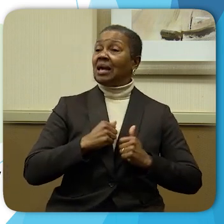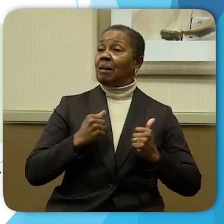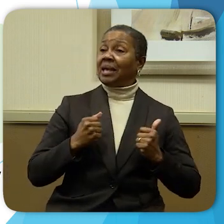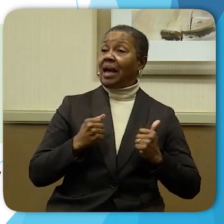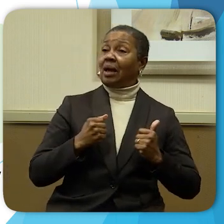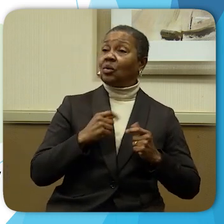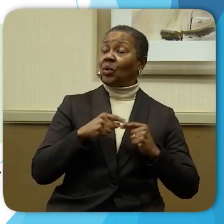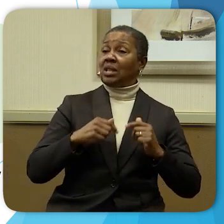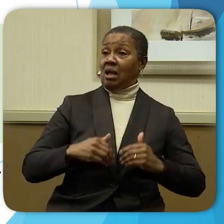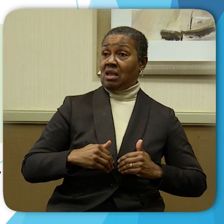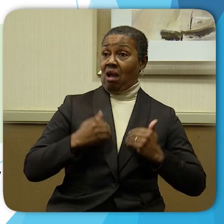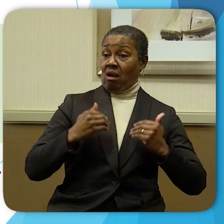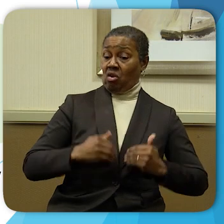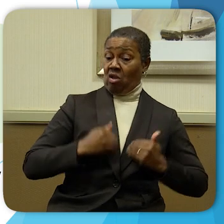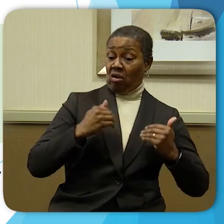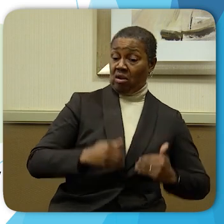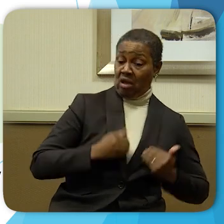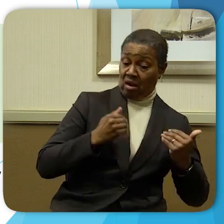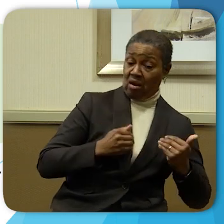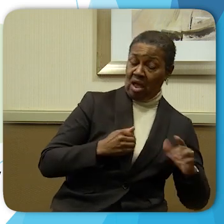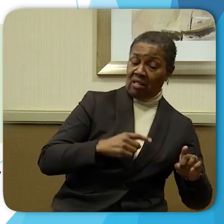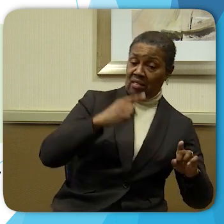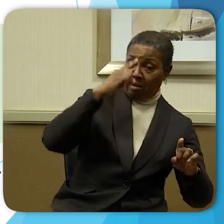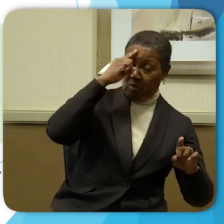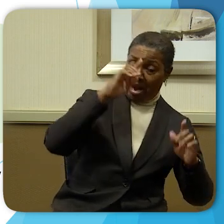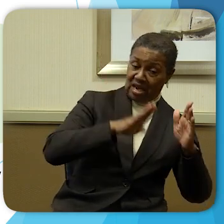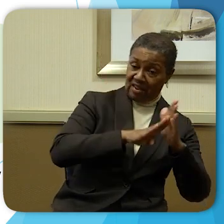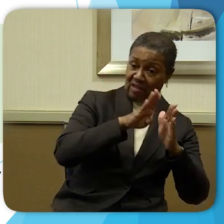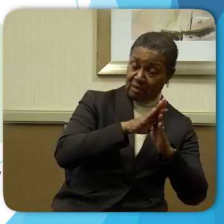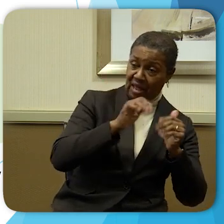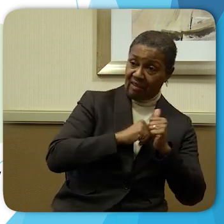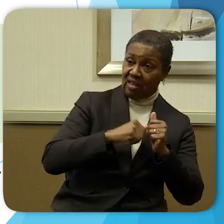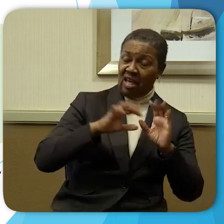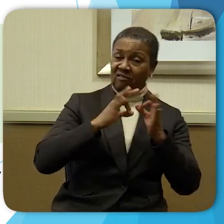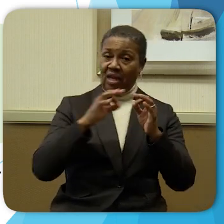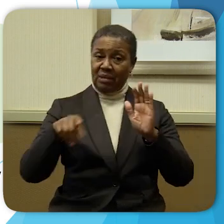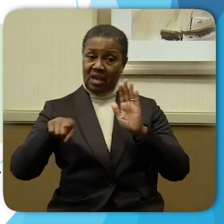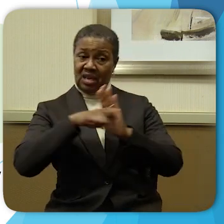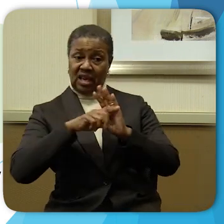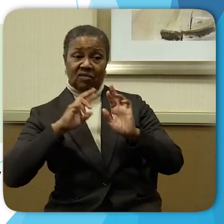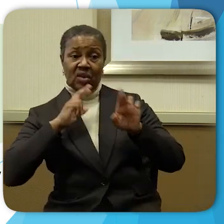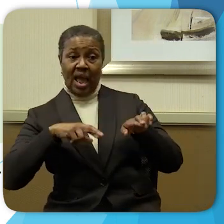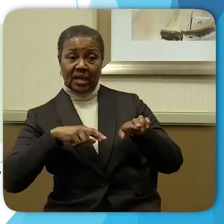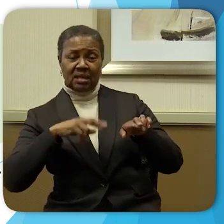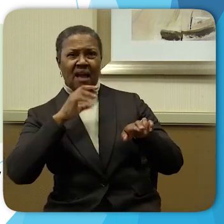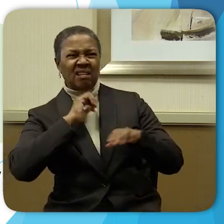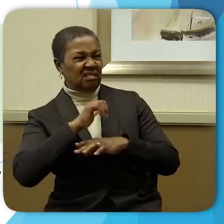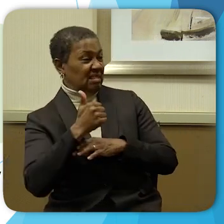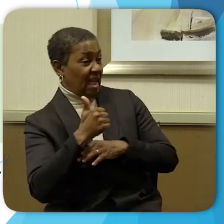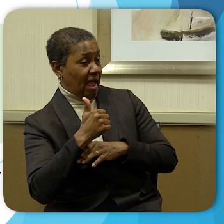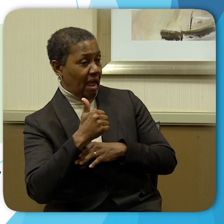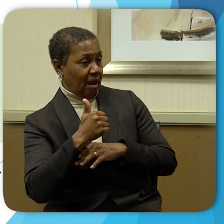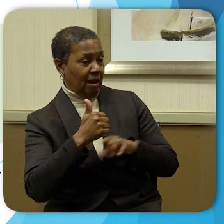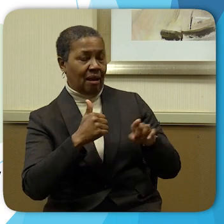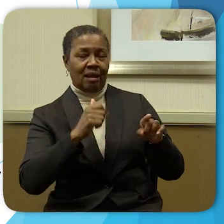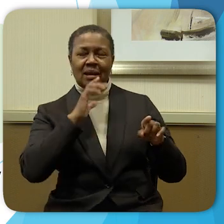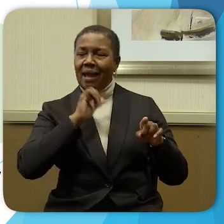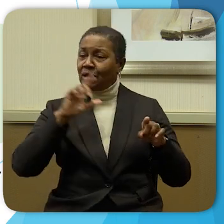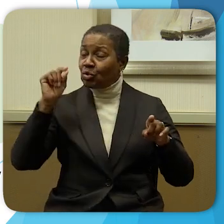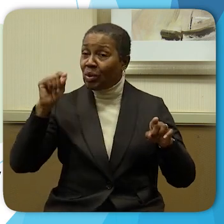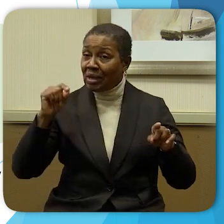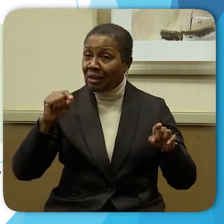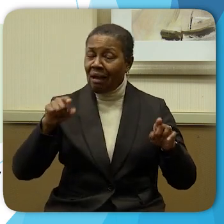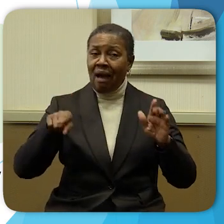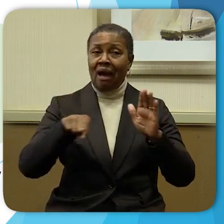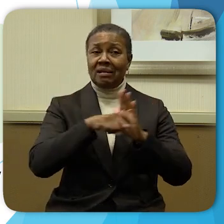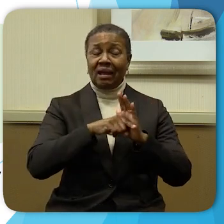younger and younger and their brain development, getting that negative reaction at 10 versus 20 can be